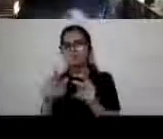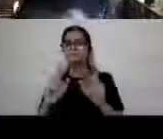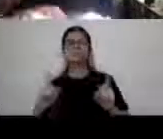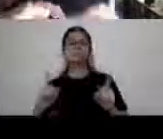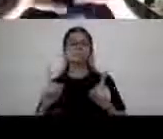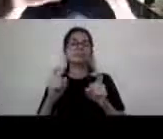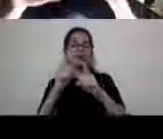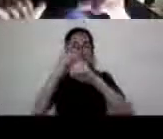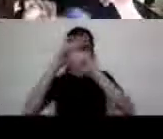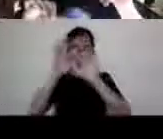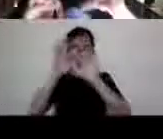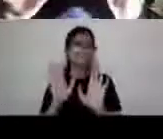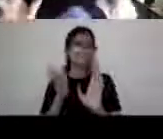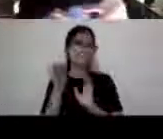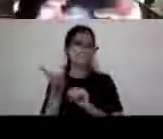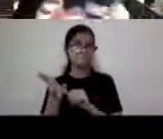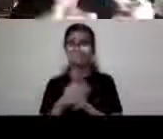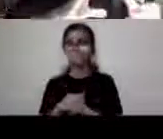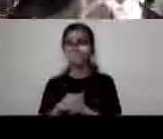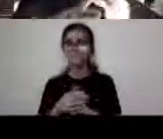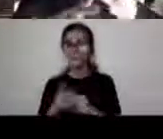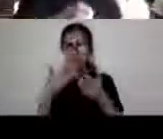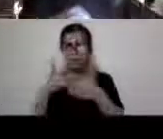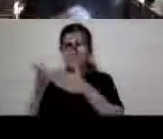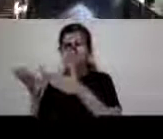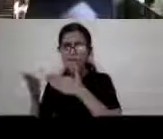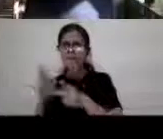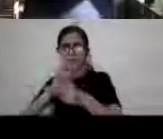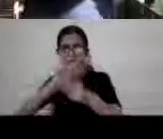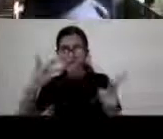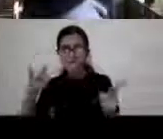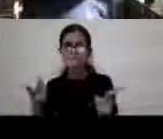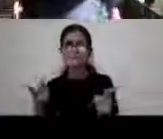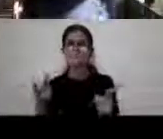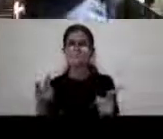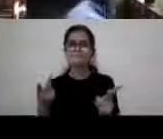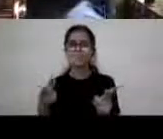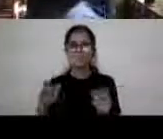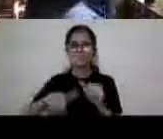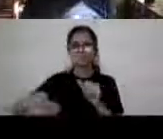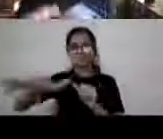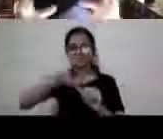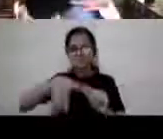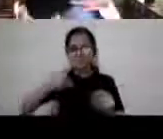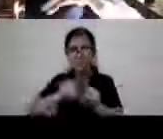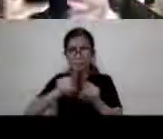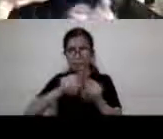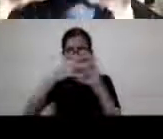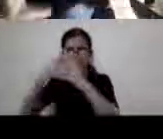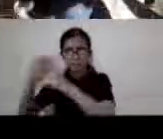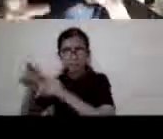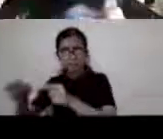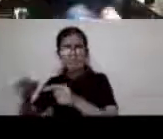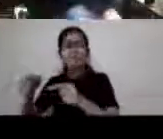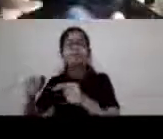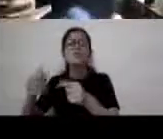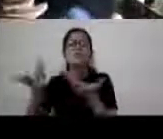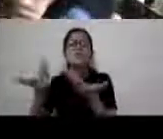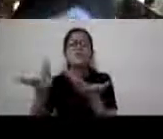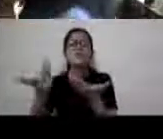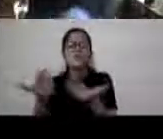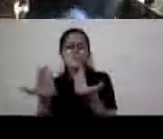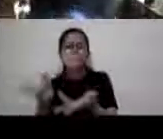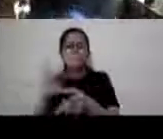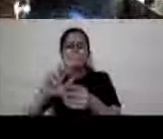complex, where you can open up a lot of areas on the sides in order to enable to